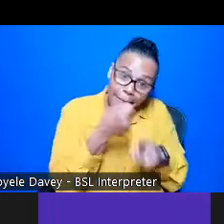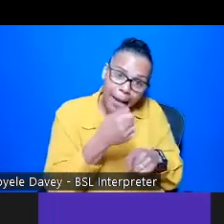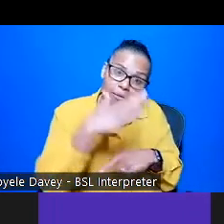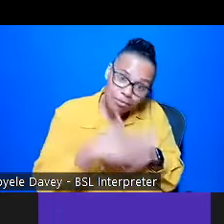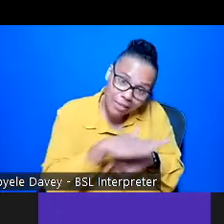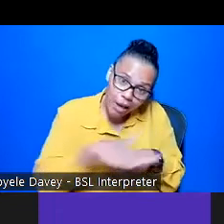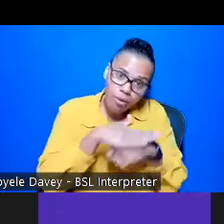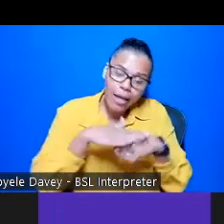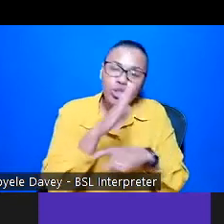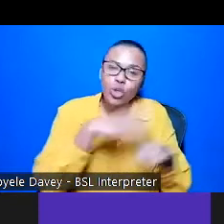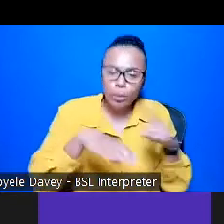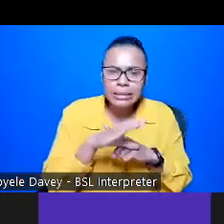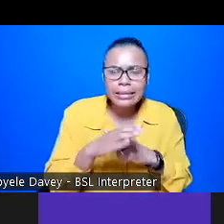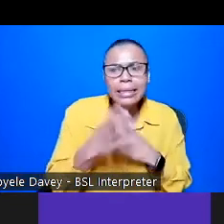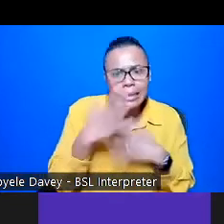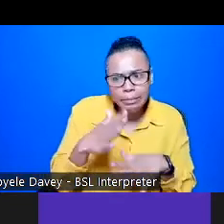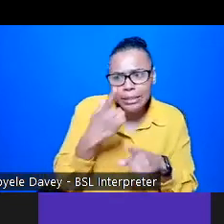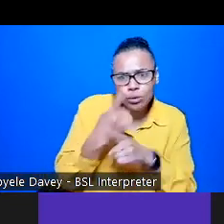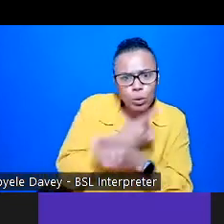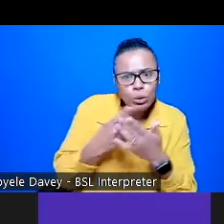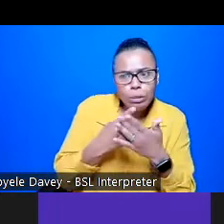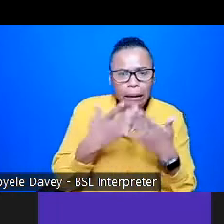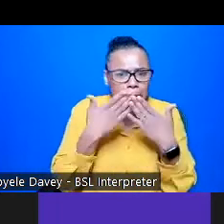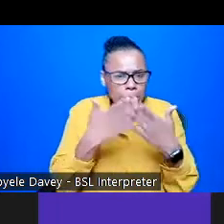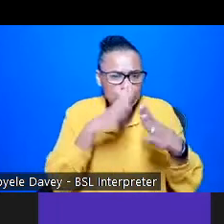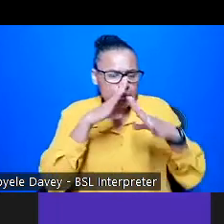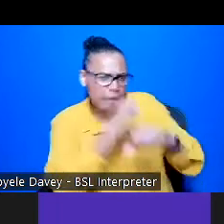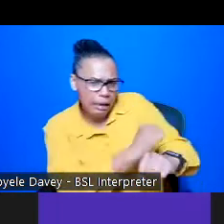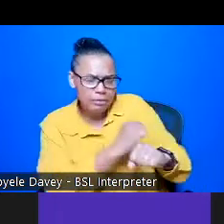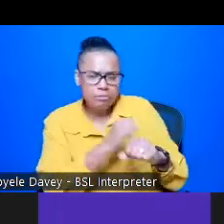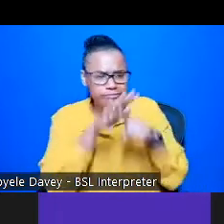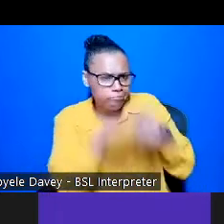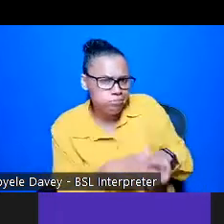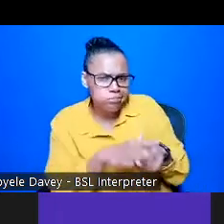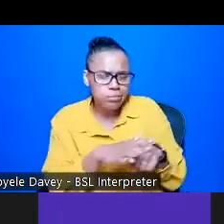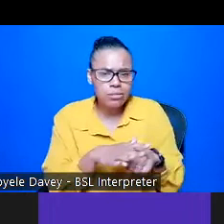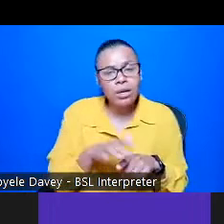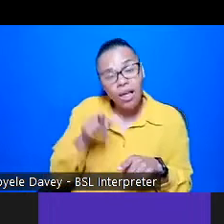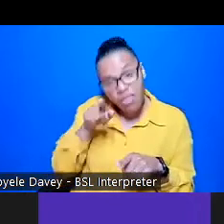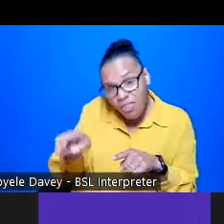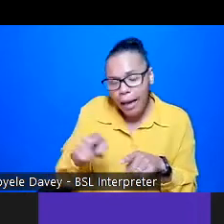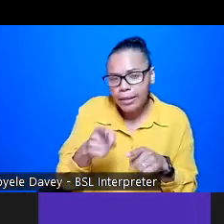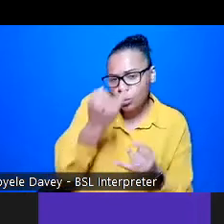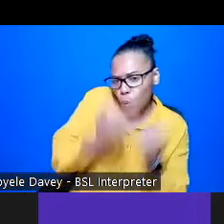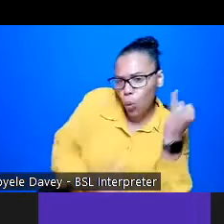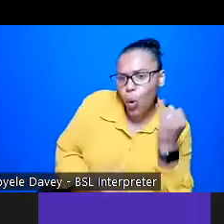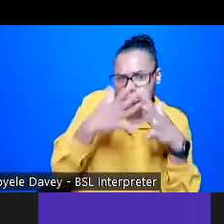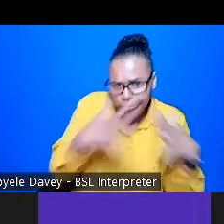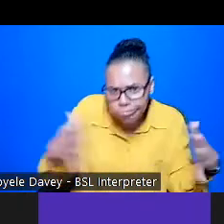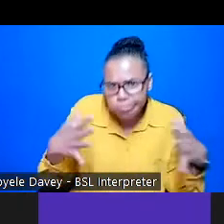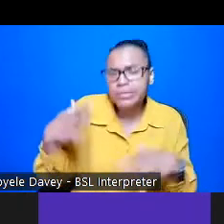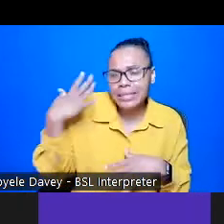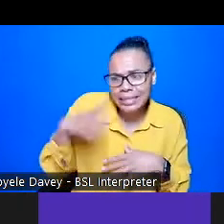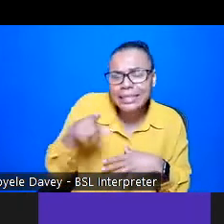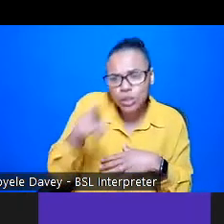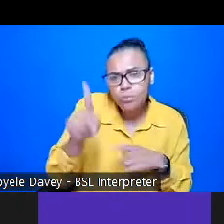comments regarding Islamophobia in grassroots football. The studies show that Islamophobia is increasing, which needs to be addressed by the industry as a